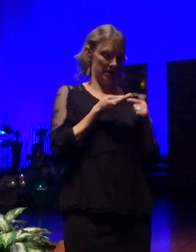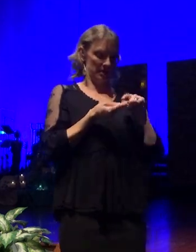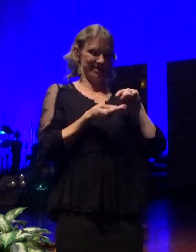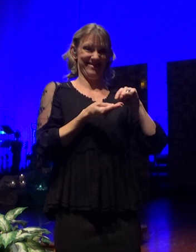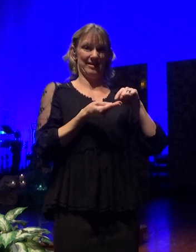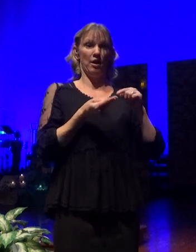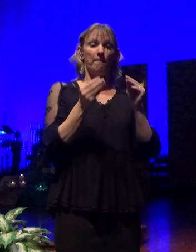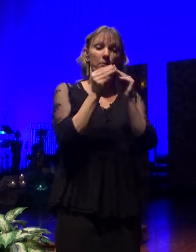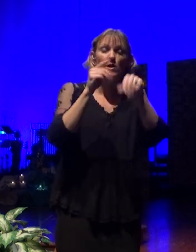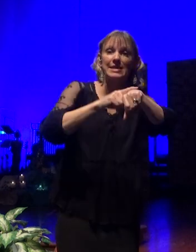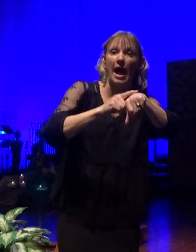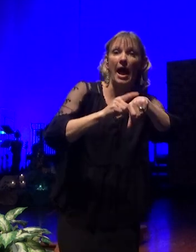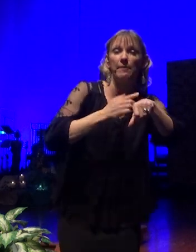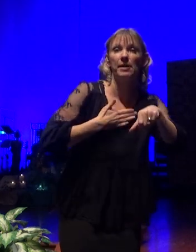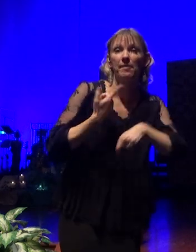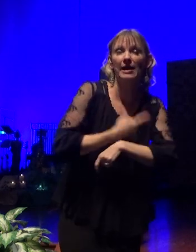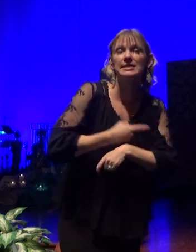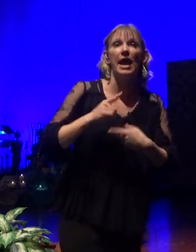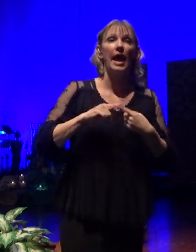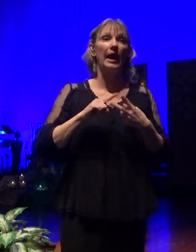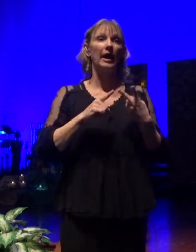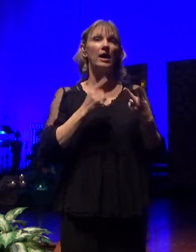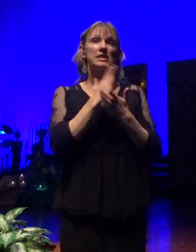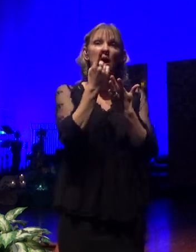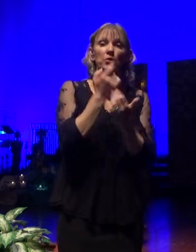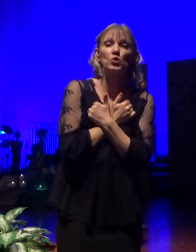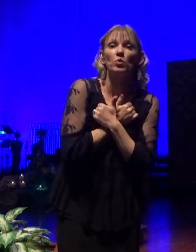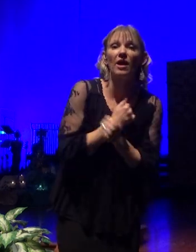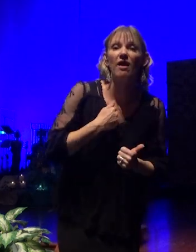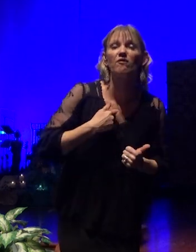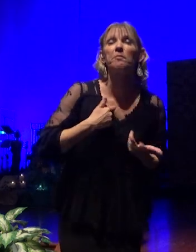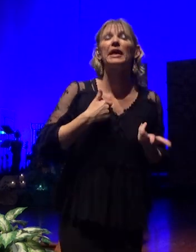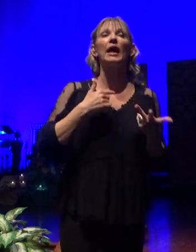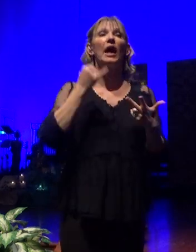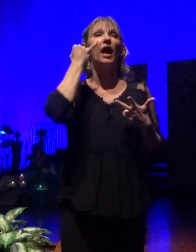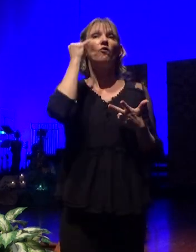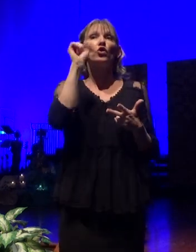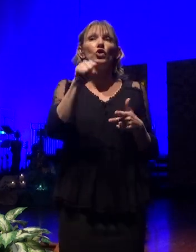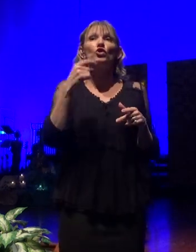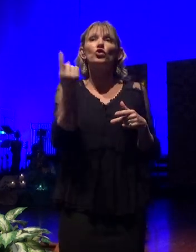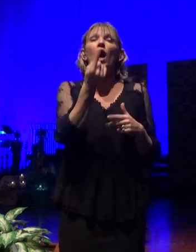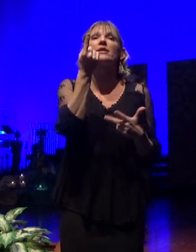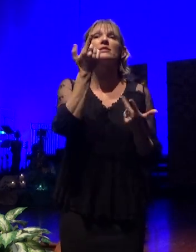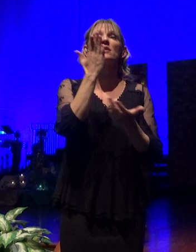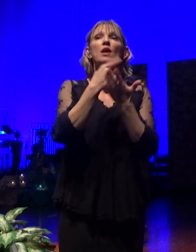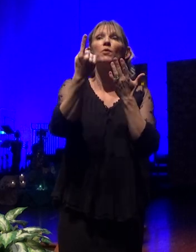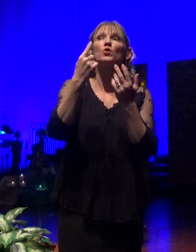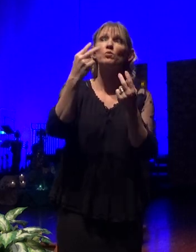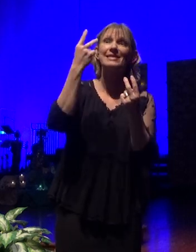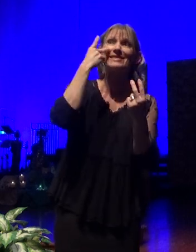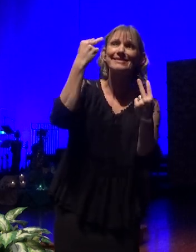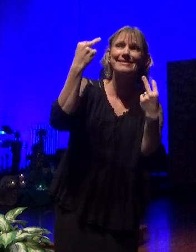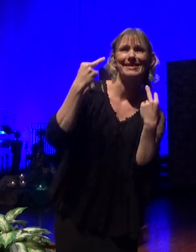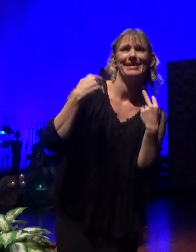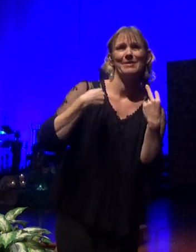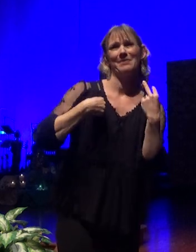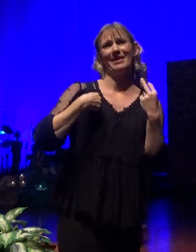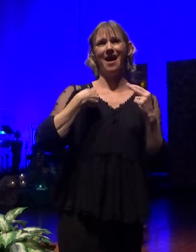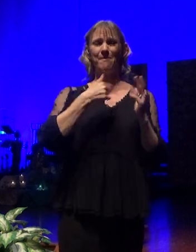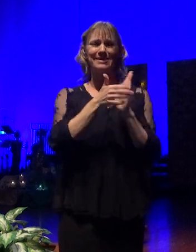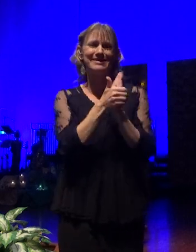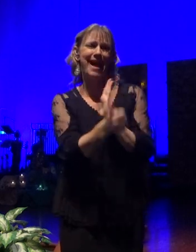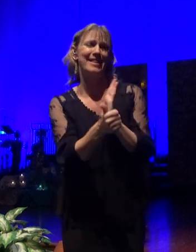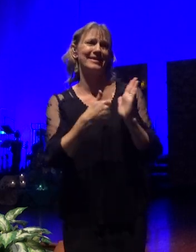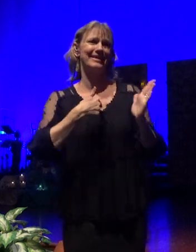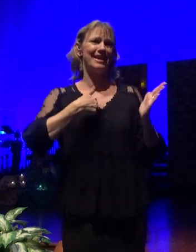time in the day, if I could just get someone to love me, if I could just get someone to see me and see how talented and skilled